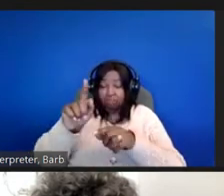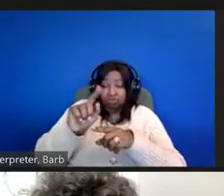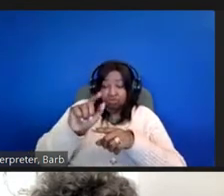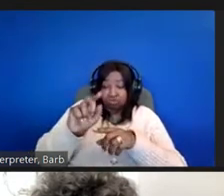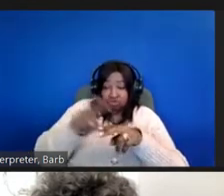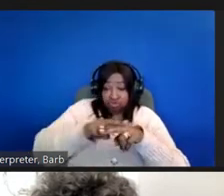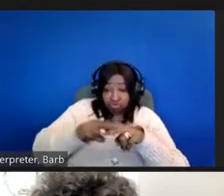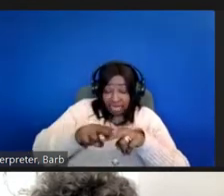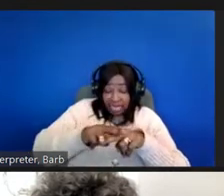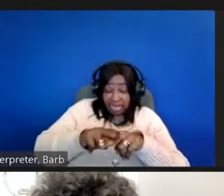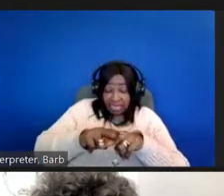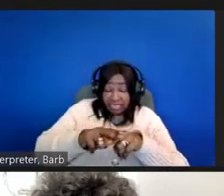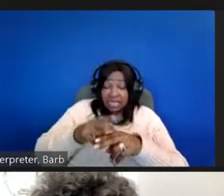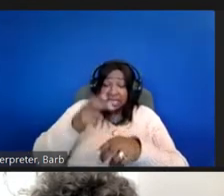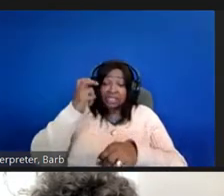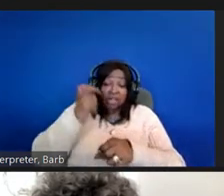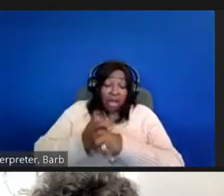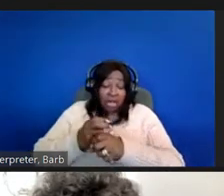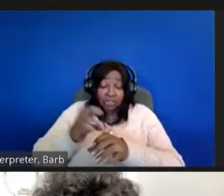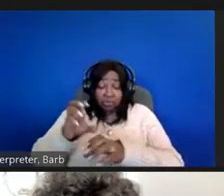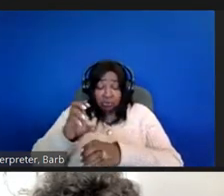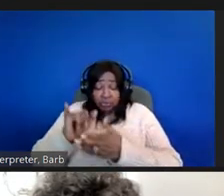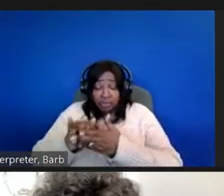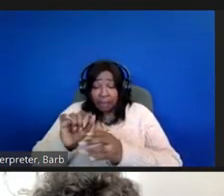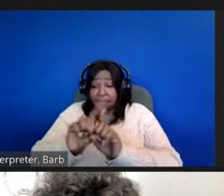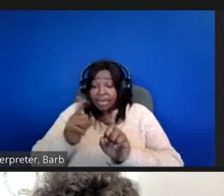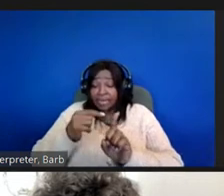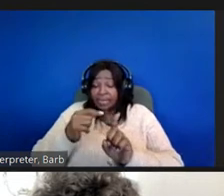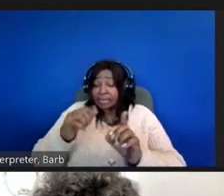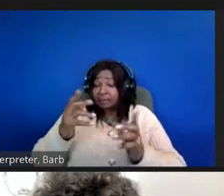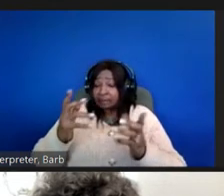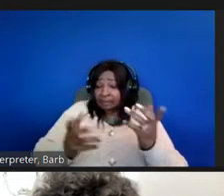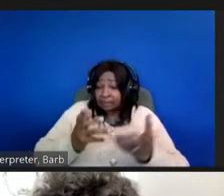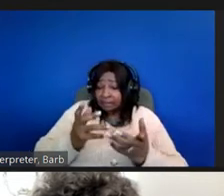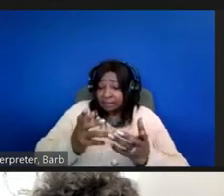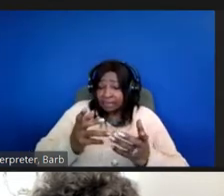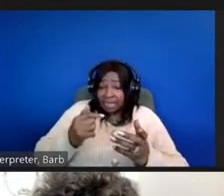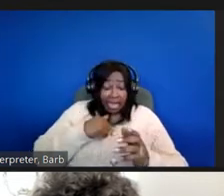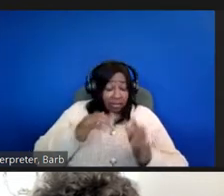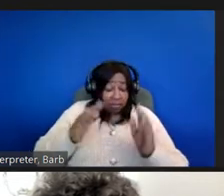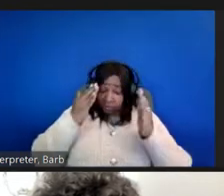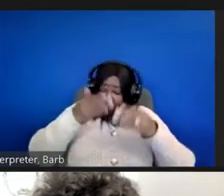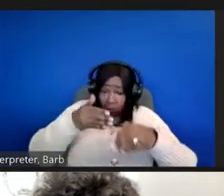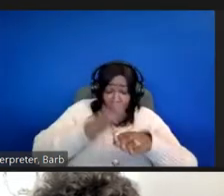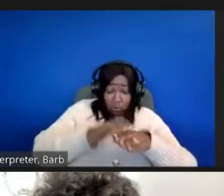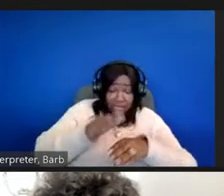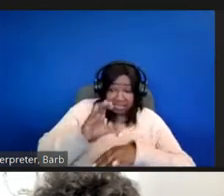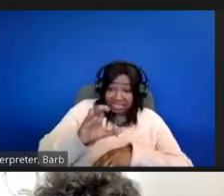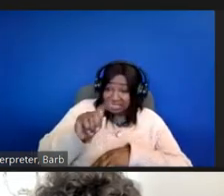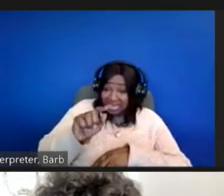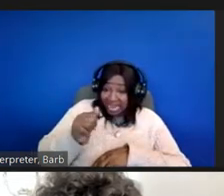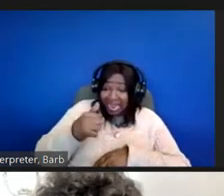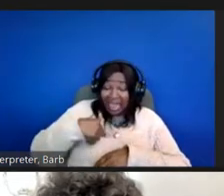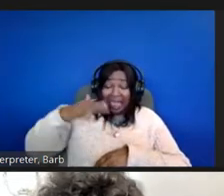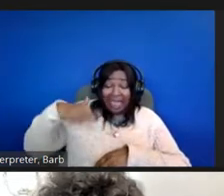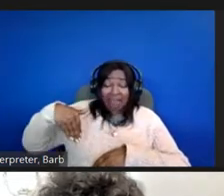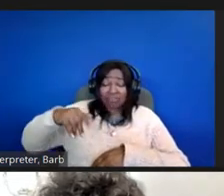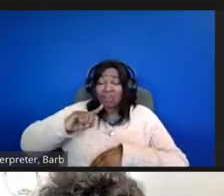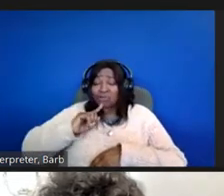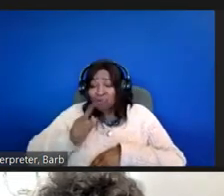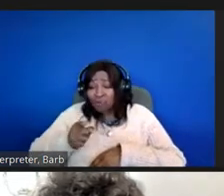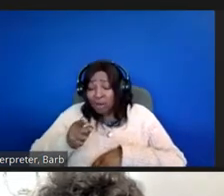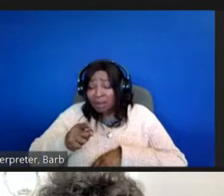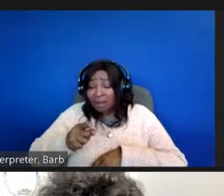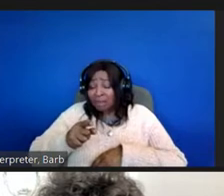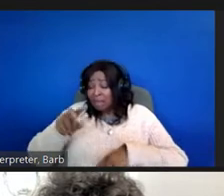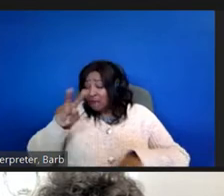that. I can tell you, I've been so focused on CTA. I haven't really looked at too